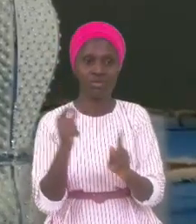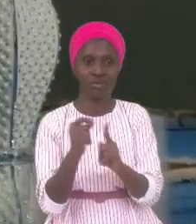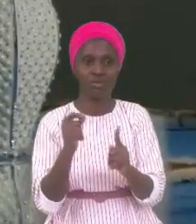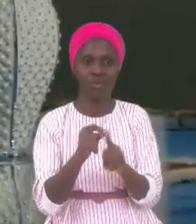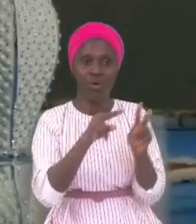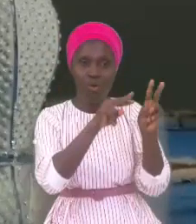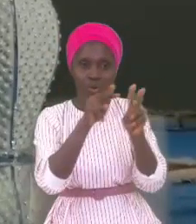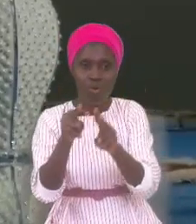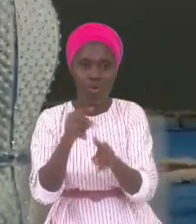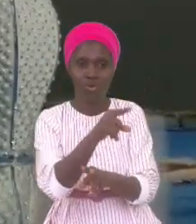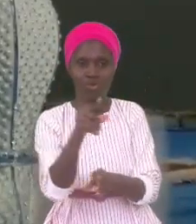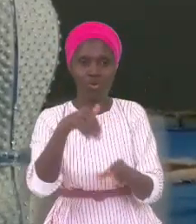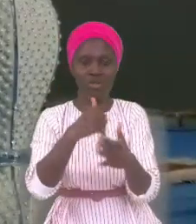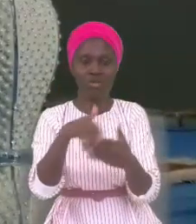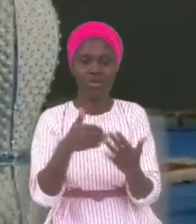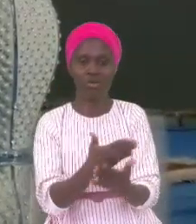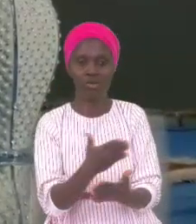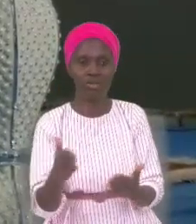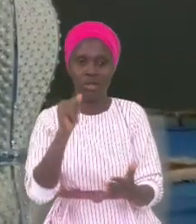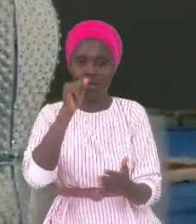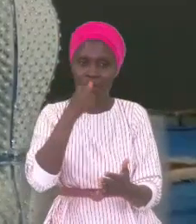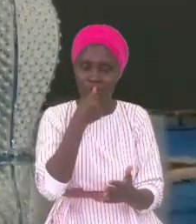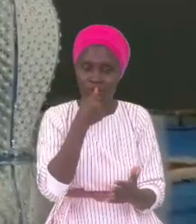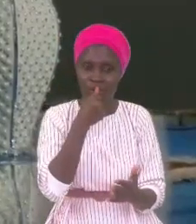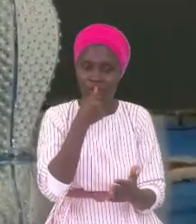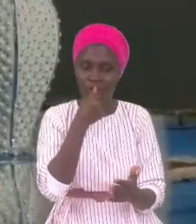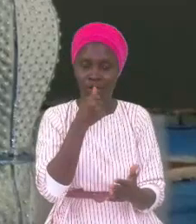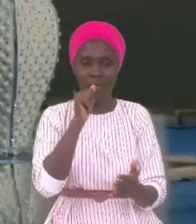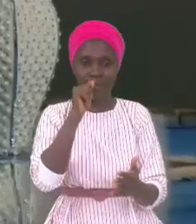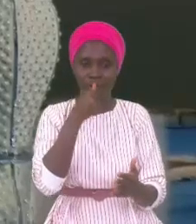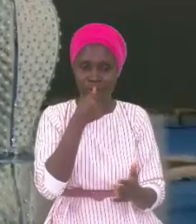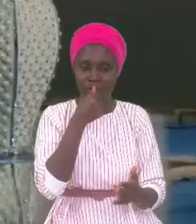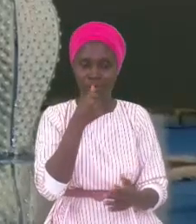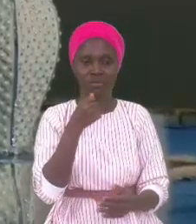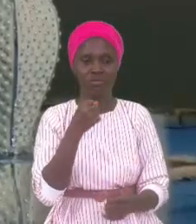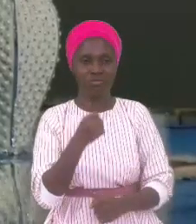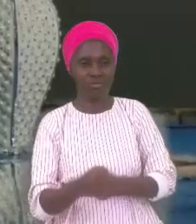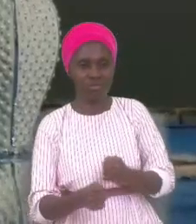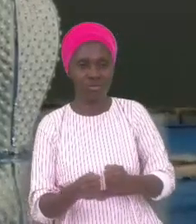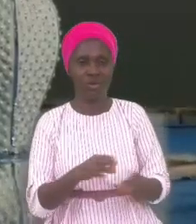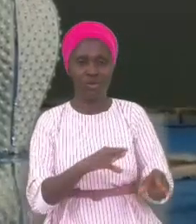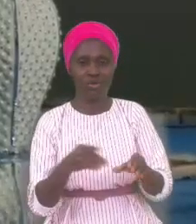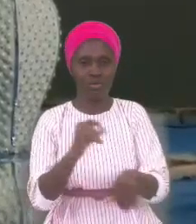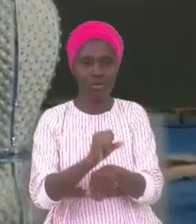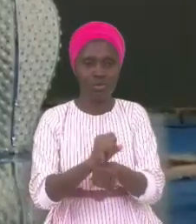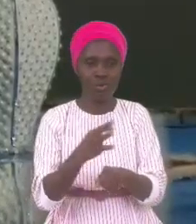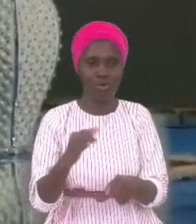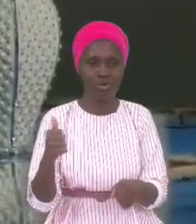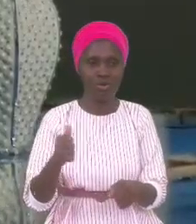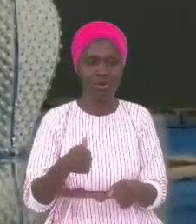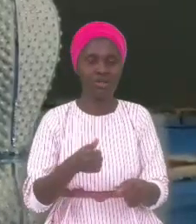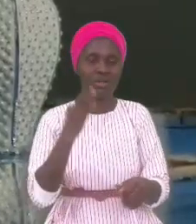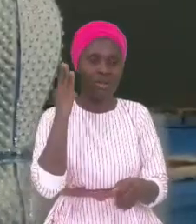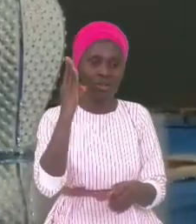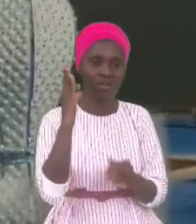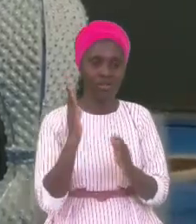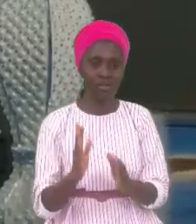do the work of an evangelist, and make full proof of thy ministry. Number one,